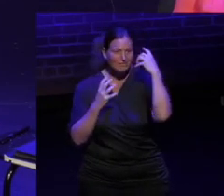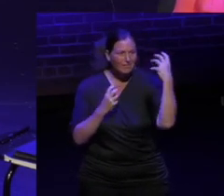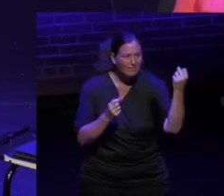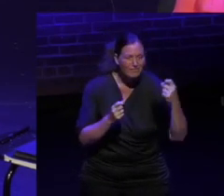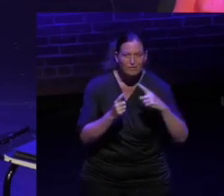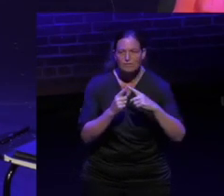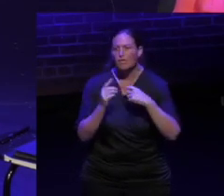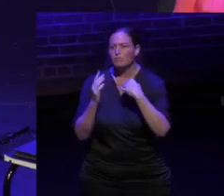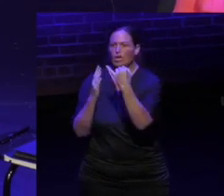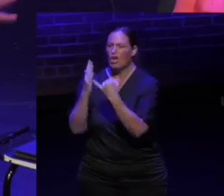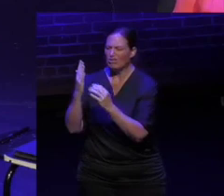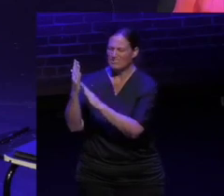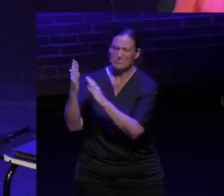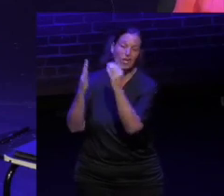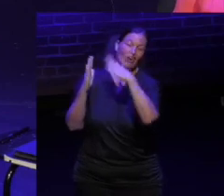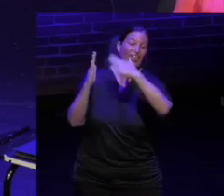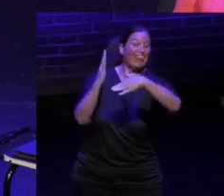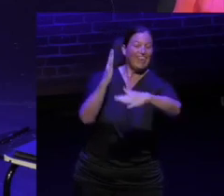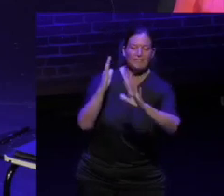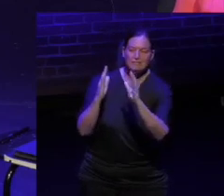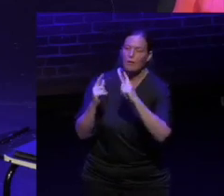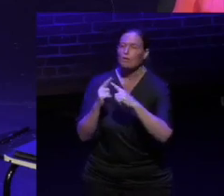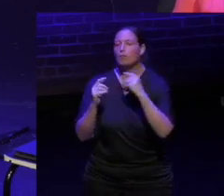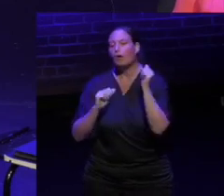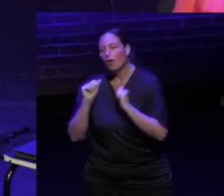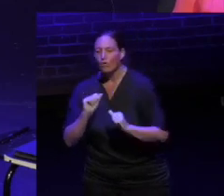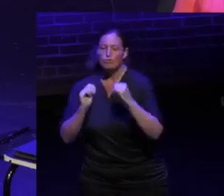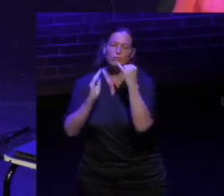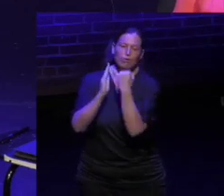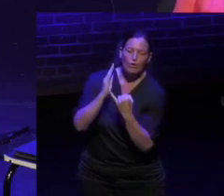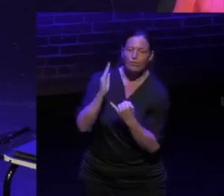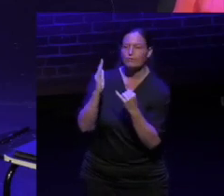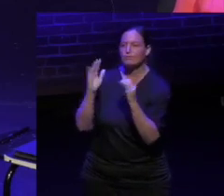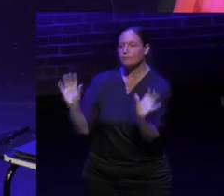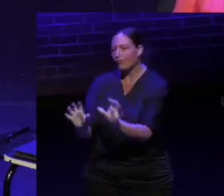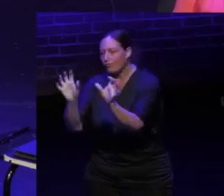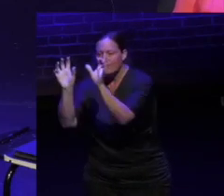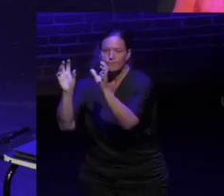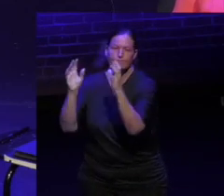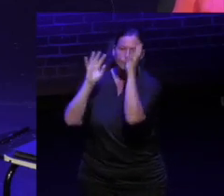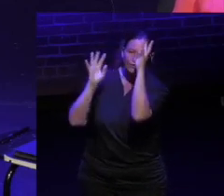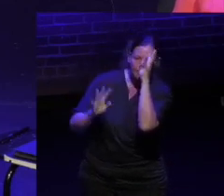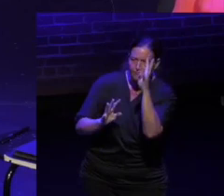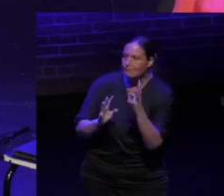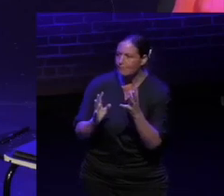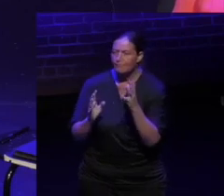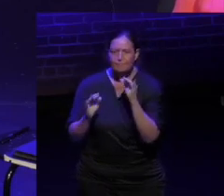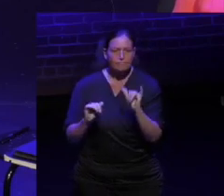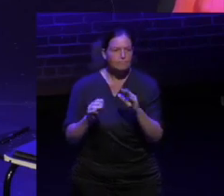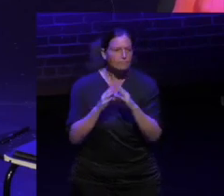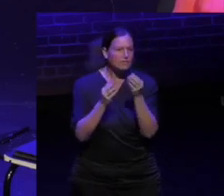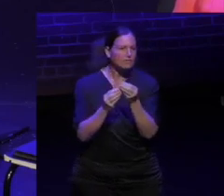and I say art broadly, art meaning all artistic work, as a way to help solve a